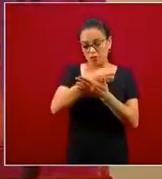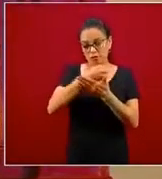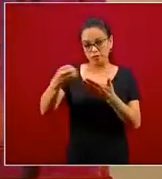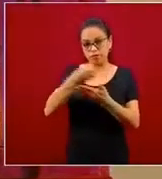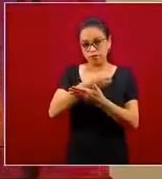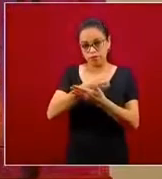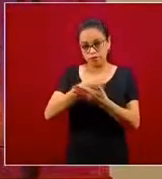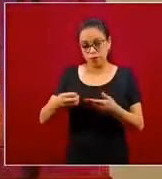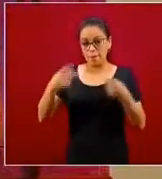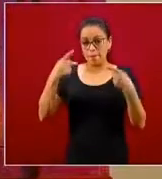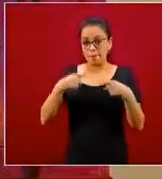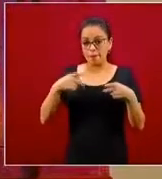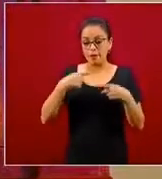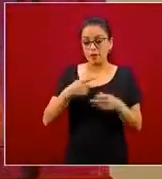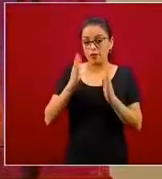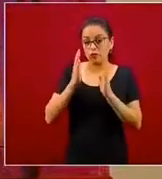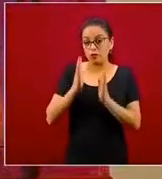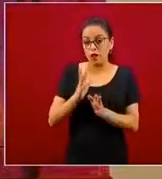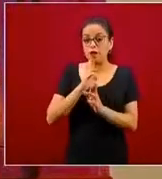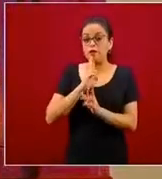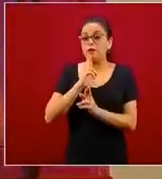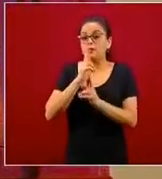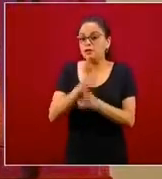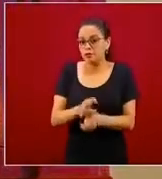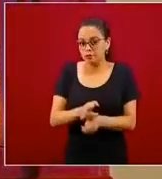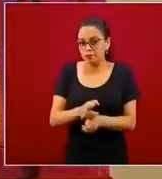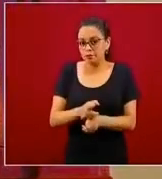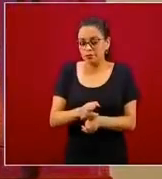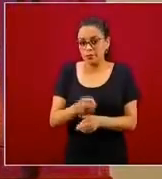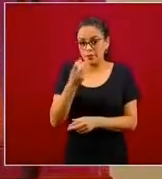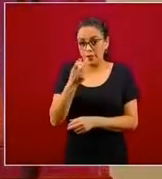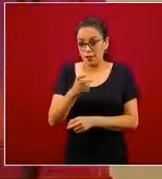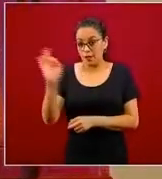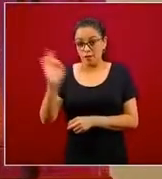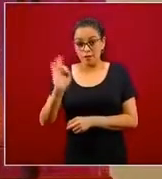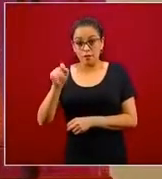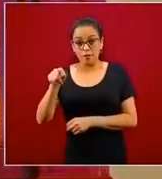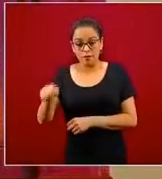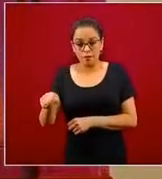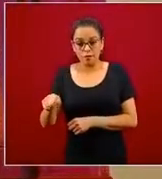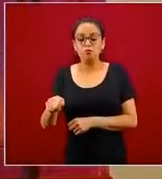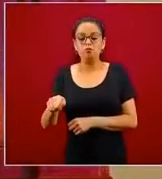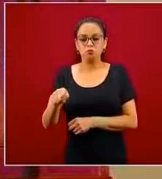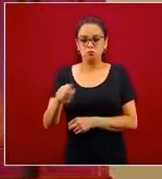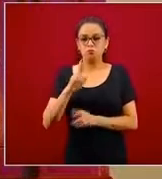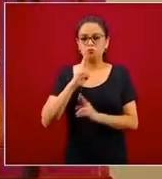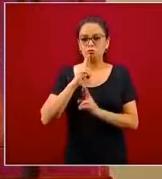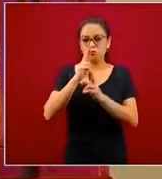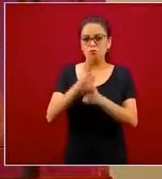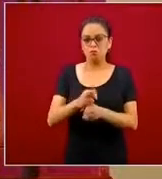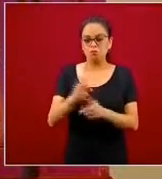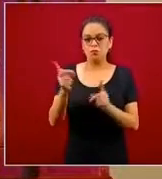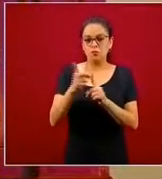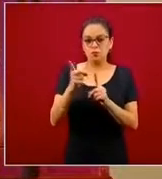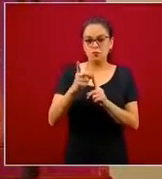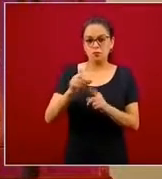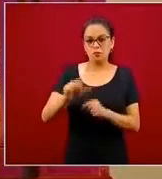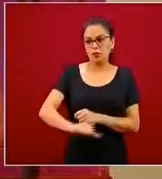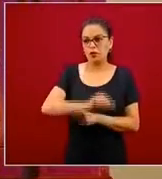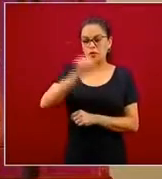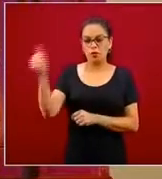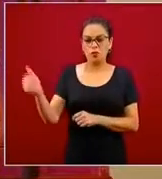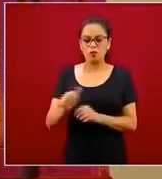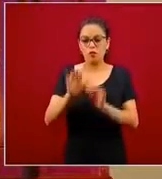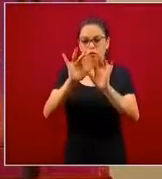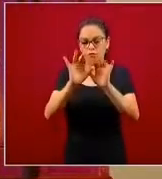have the full name of the person with these results, and it is possible that this person